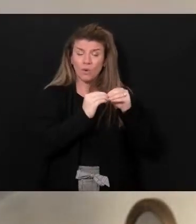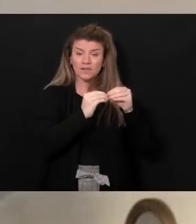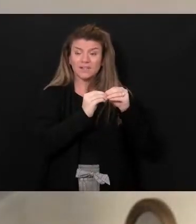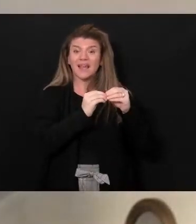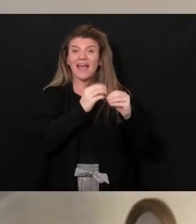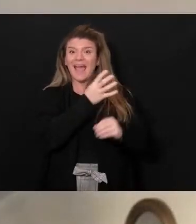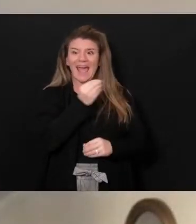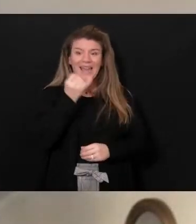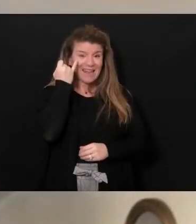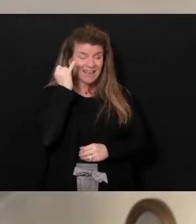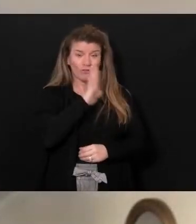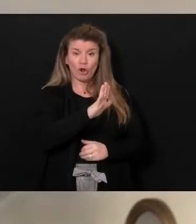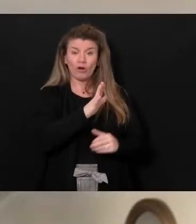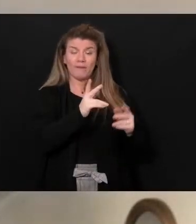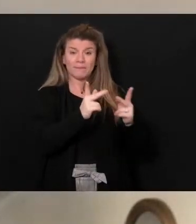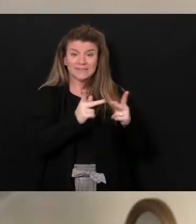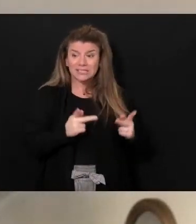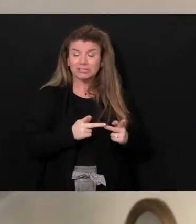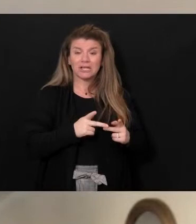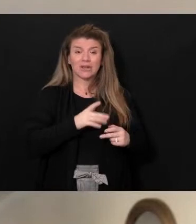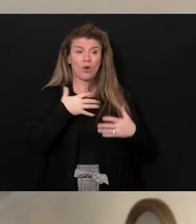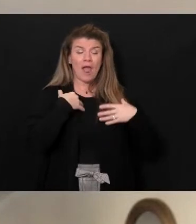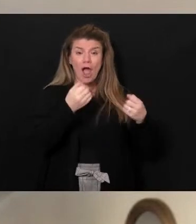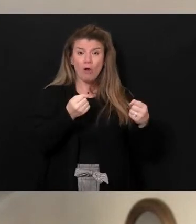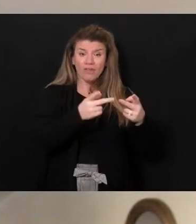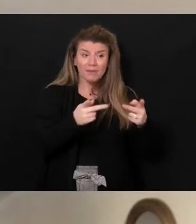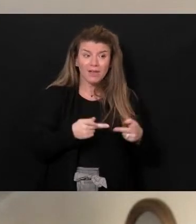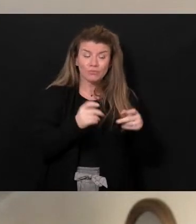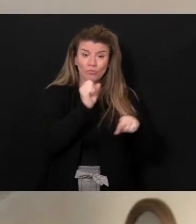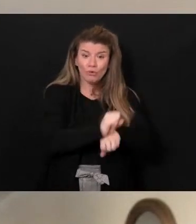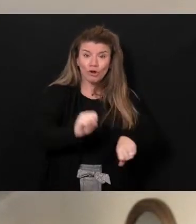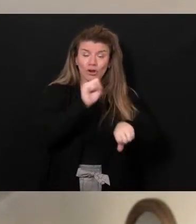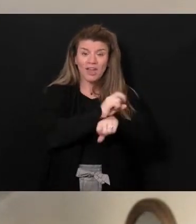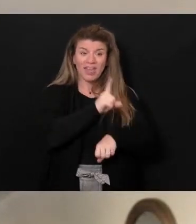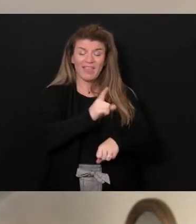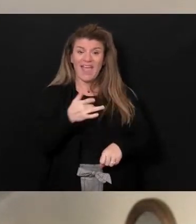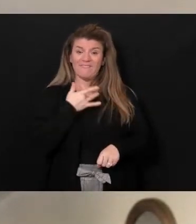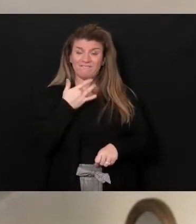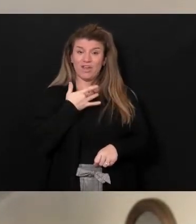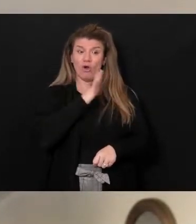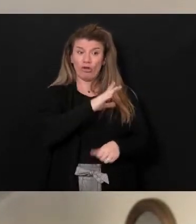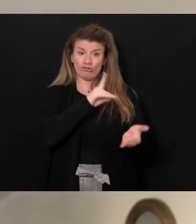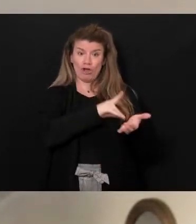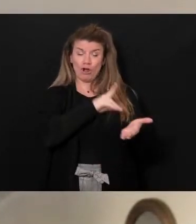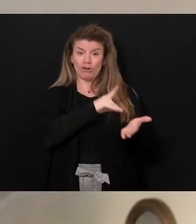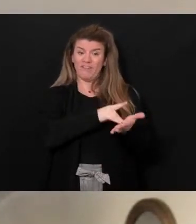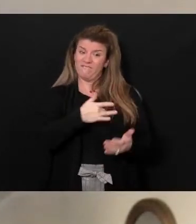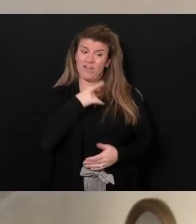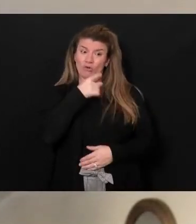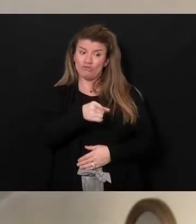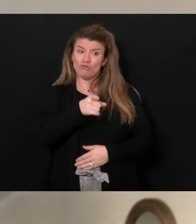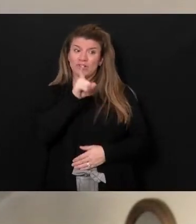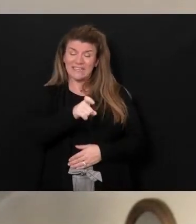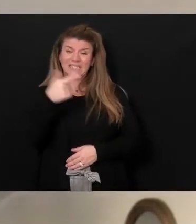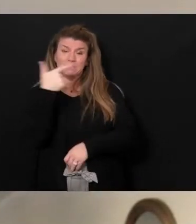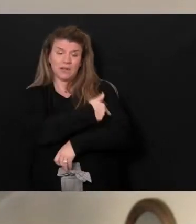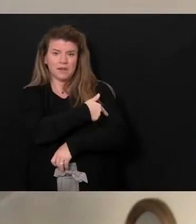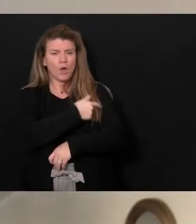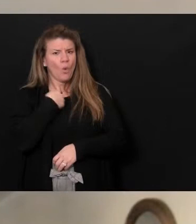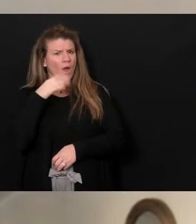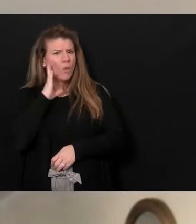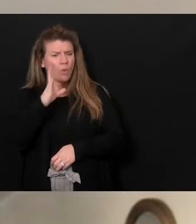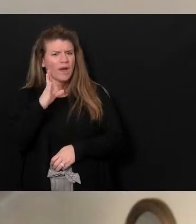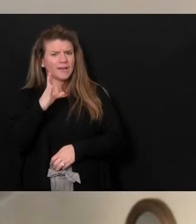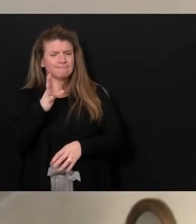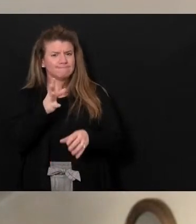if their physicians and healthcare workers feel strongly that they should be vaccinated, then we would take that into